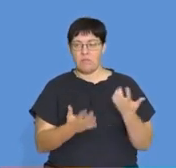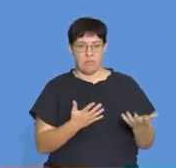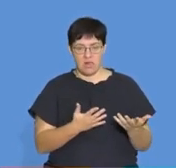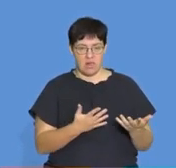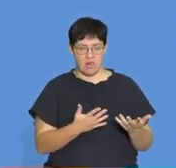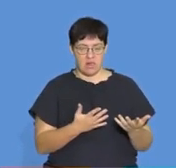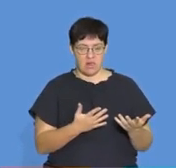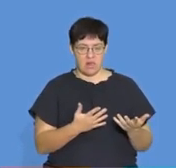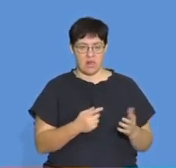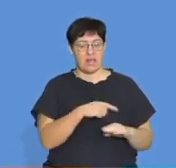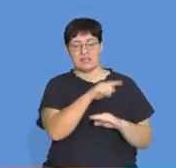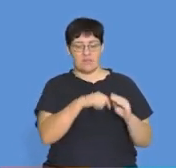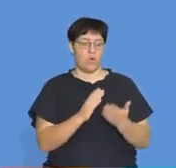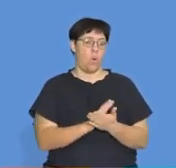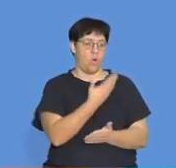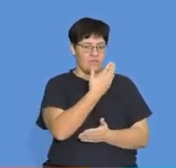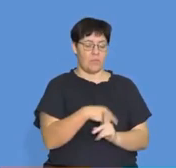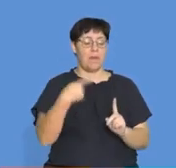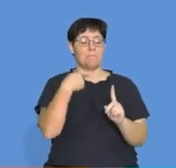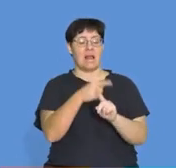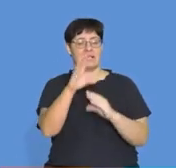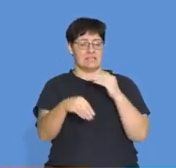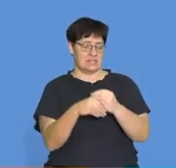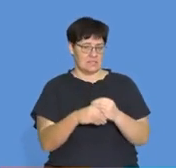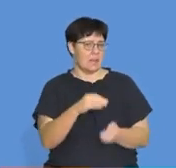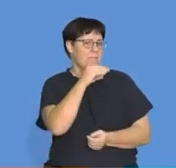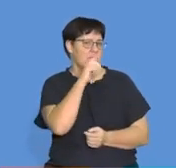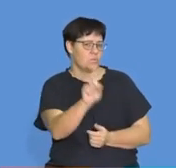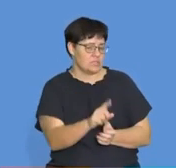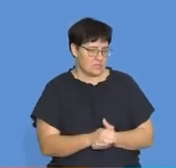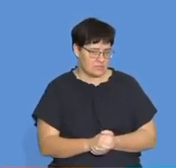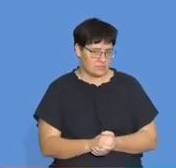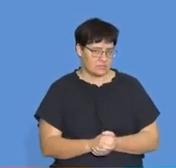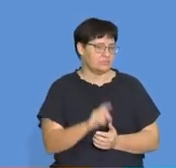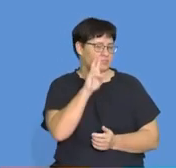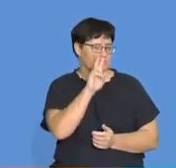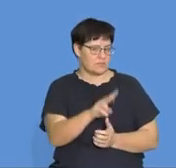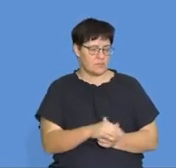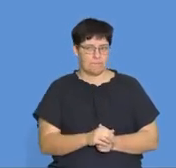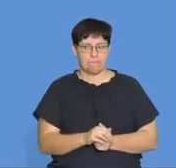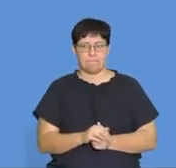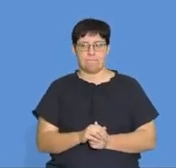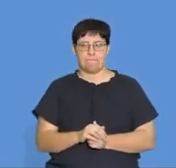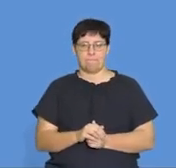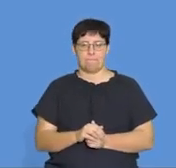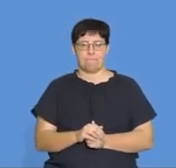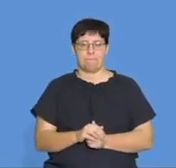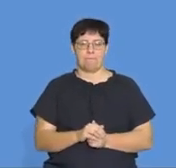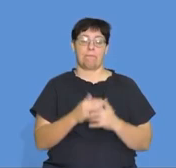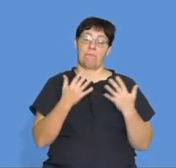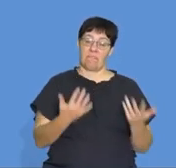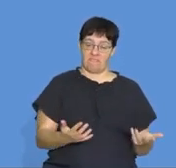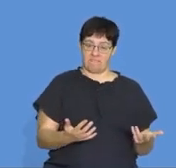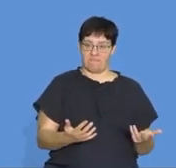the division sign and now put a plus sign? What does that mean for us? Let's have a look at it.